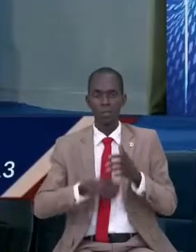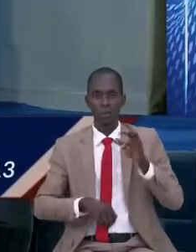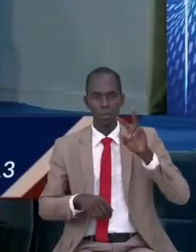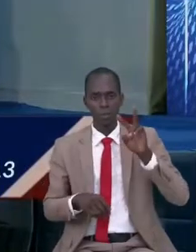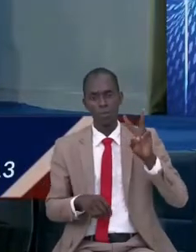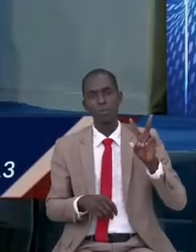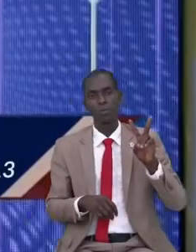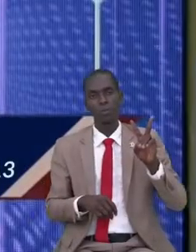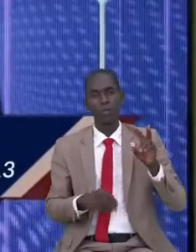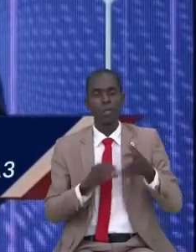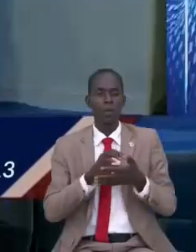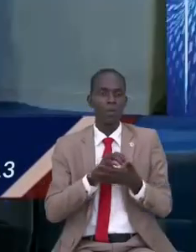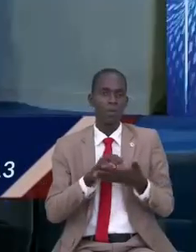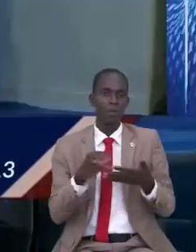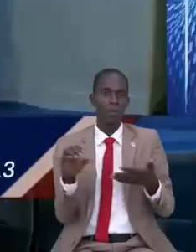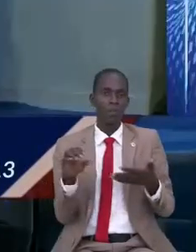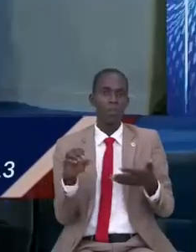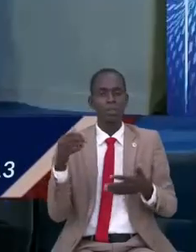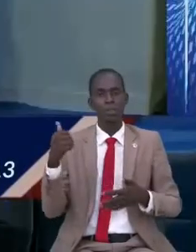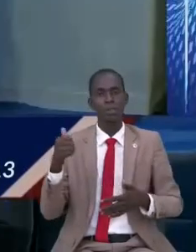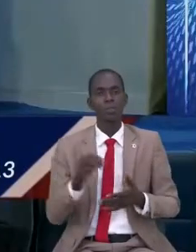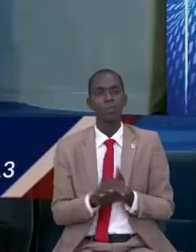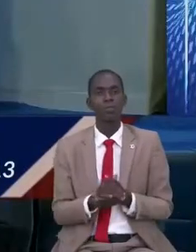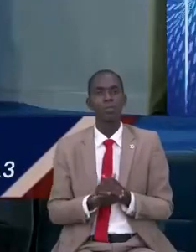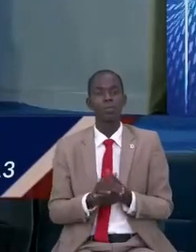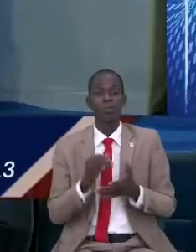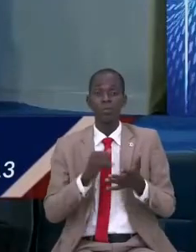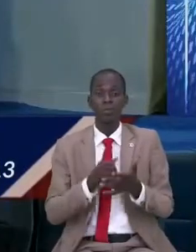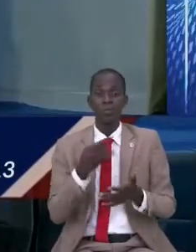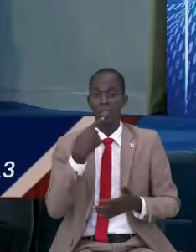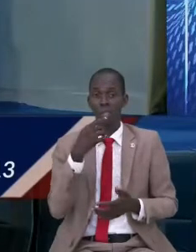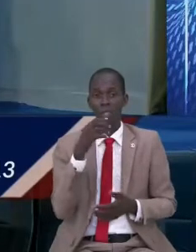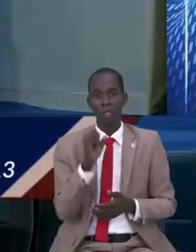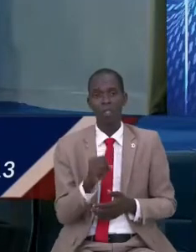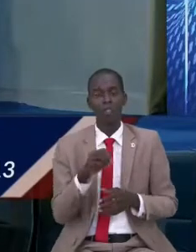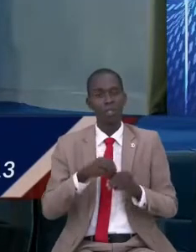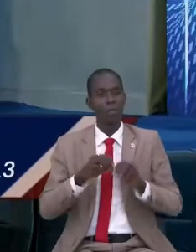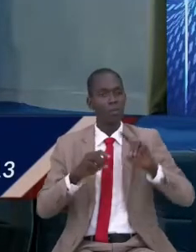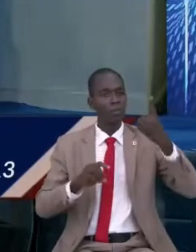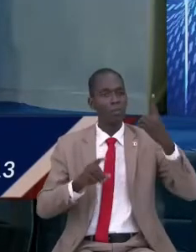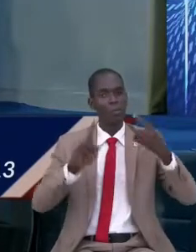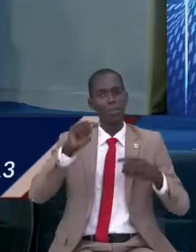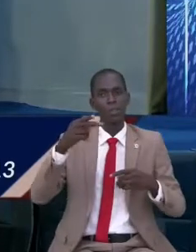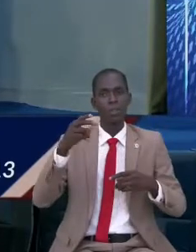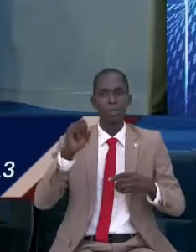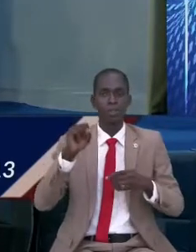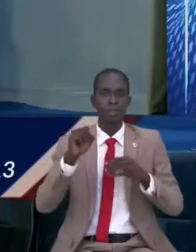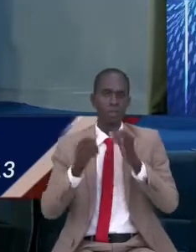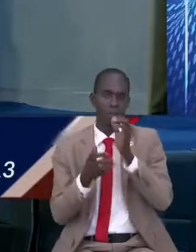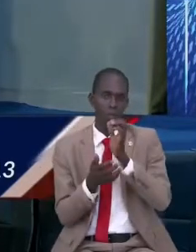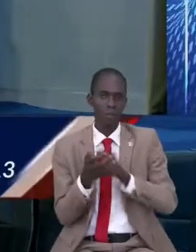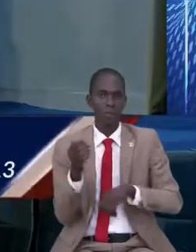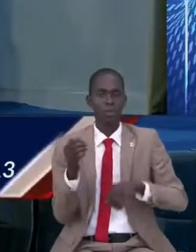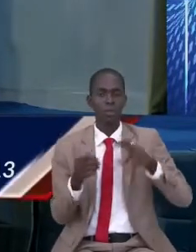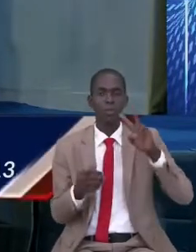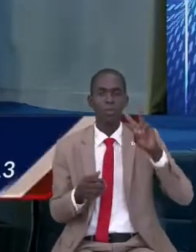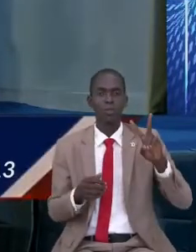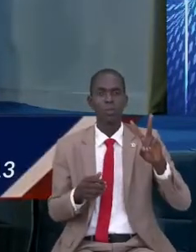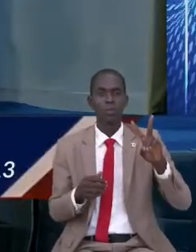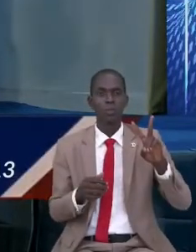2, I'm reading from verse 10. It says in 1 Thessalonians chapter